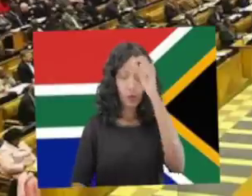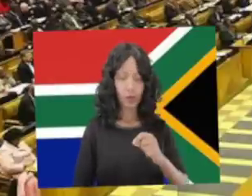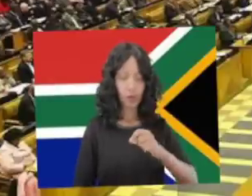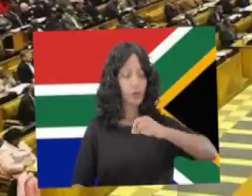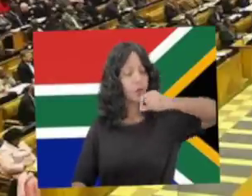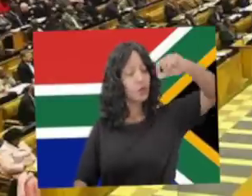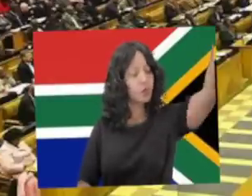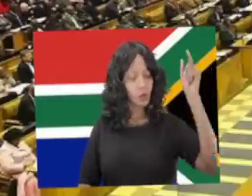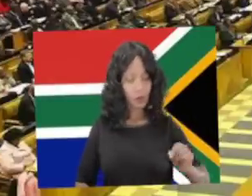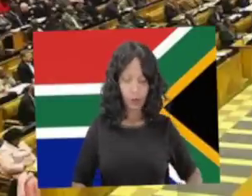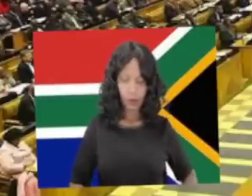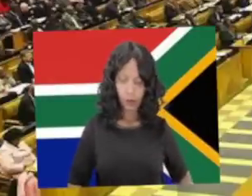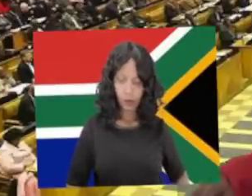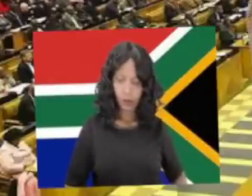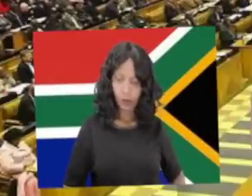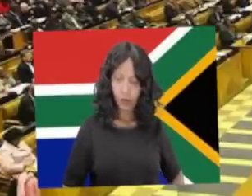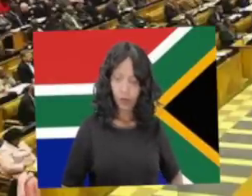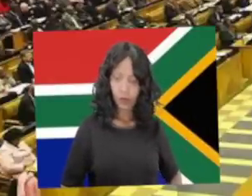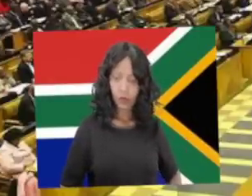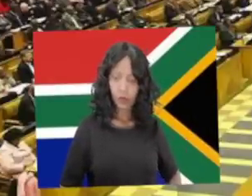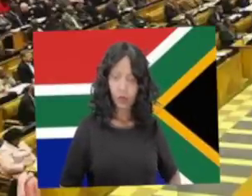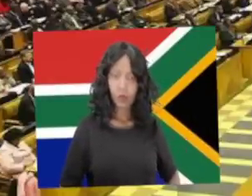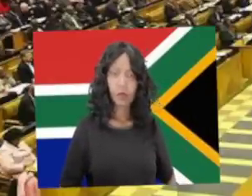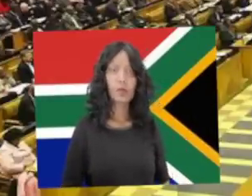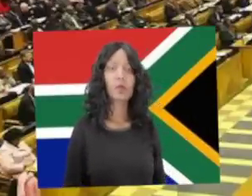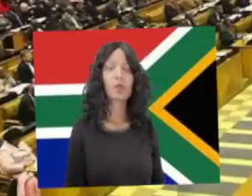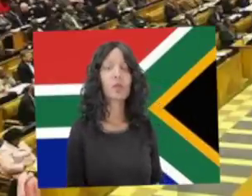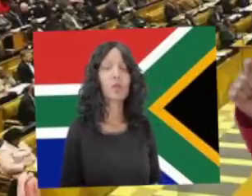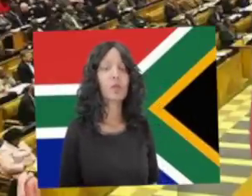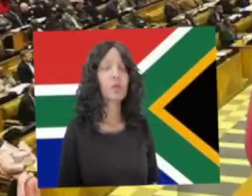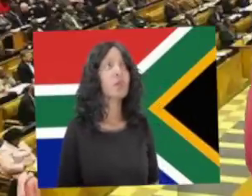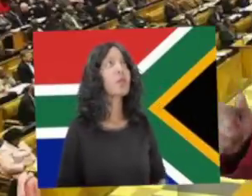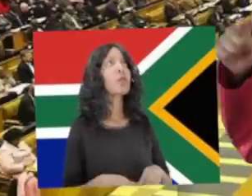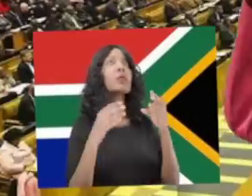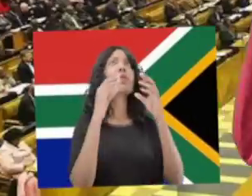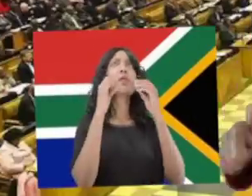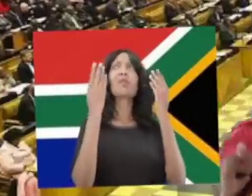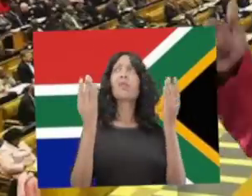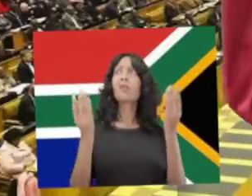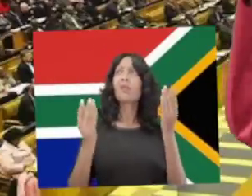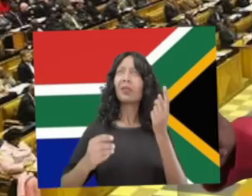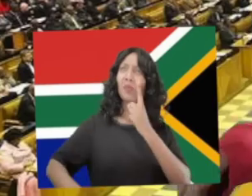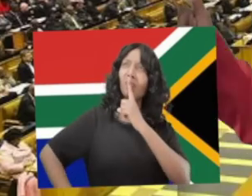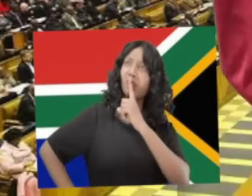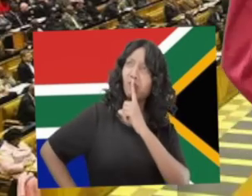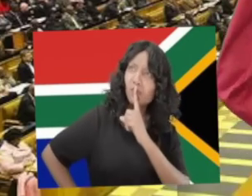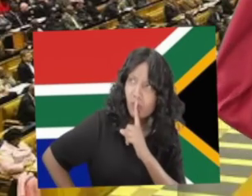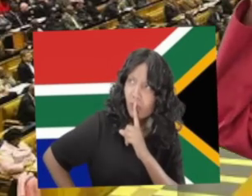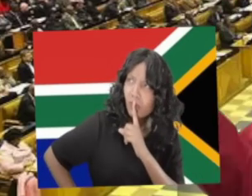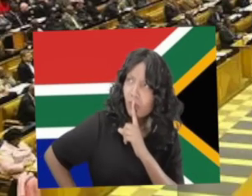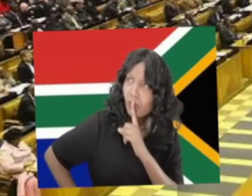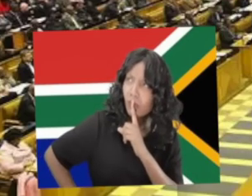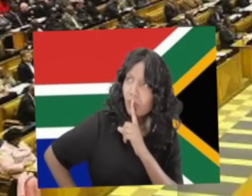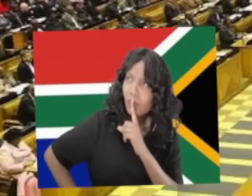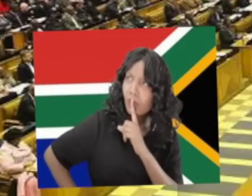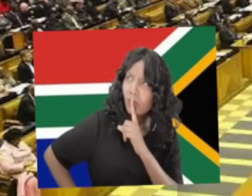flavored condoms. Not these funny flavors. You must recognize the needs of the people that vote for